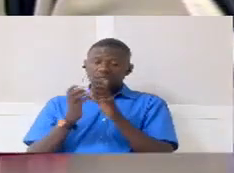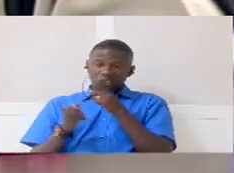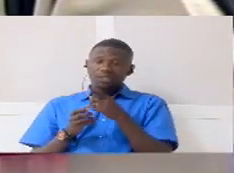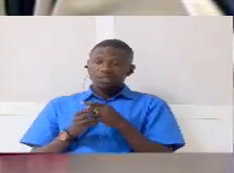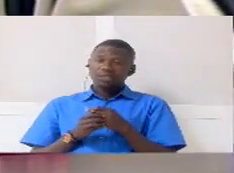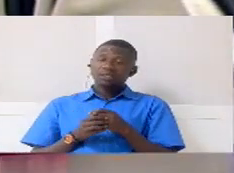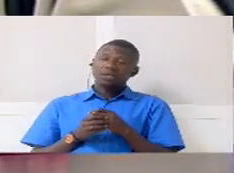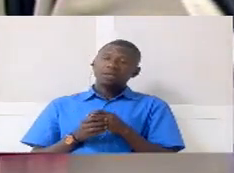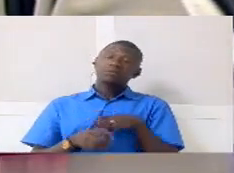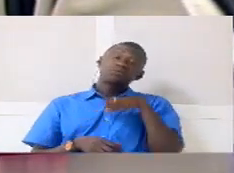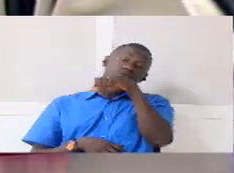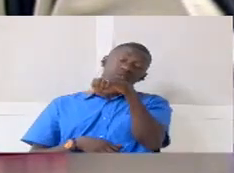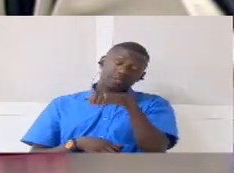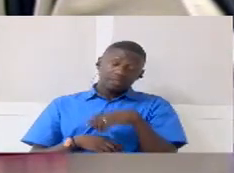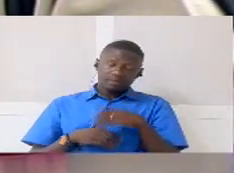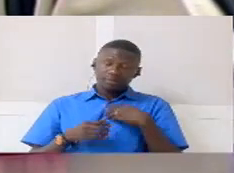individuals aimed at